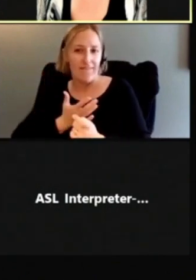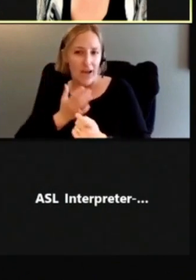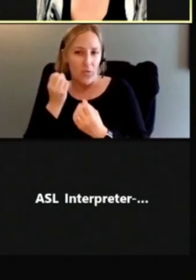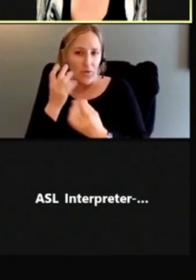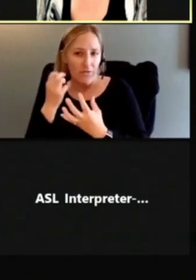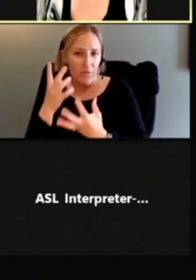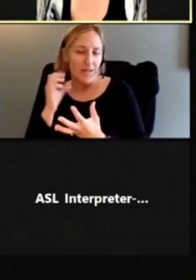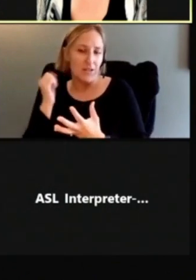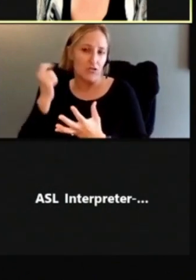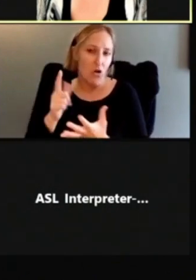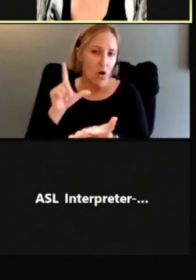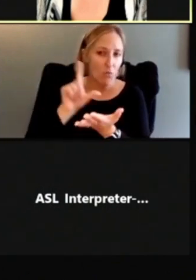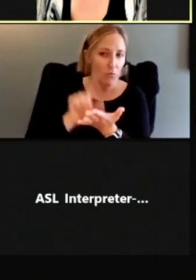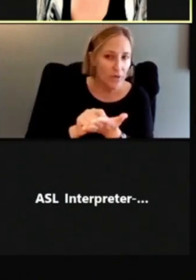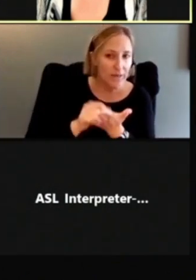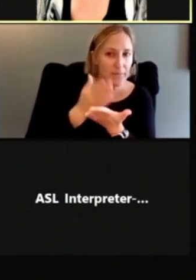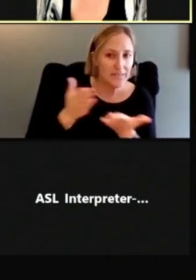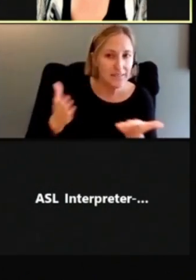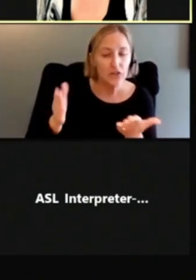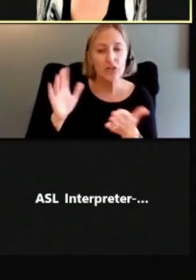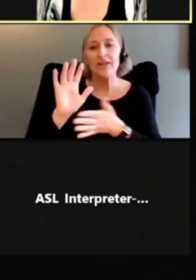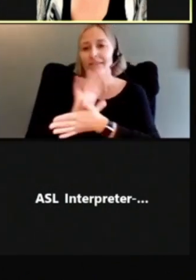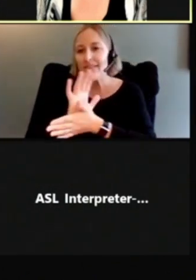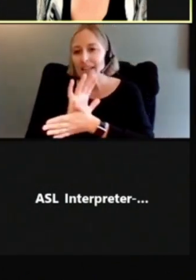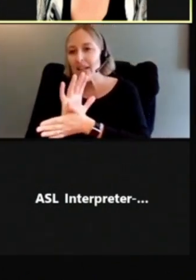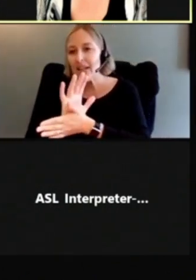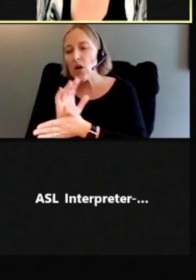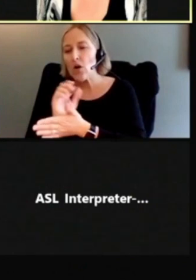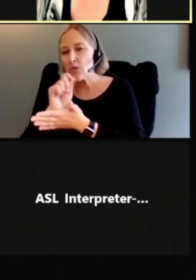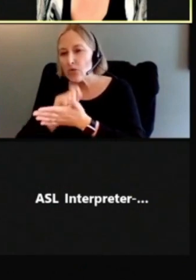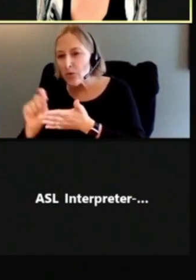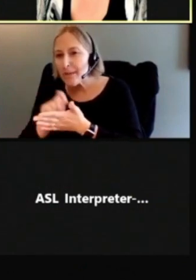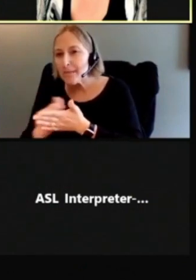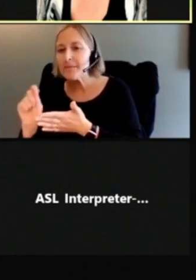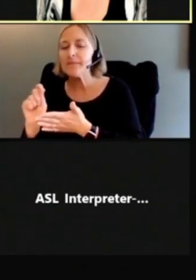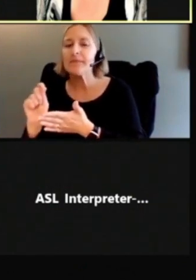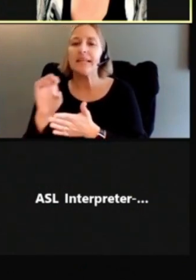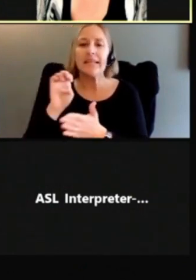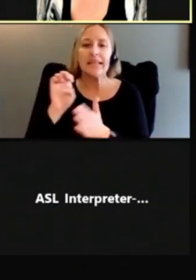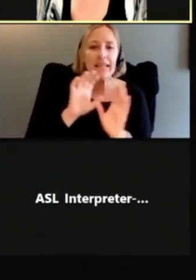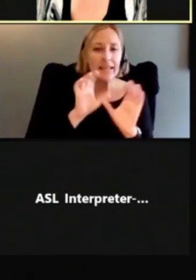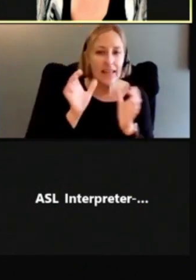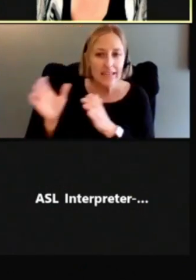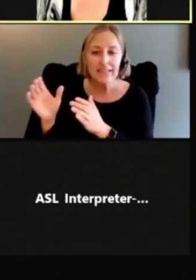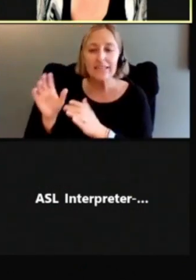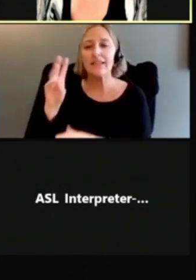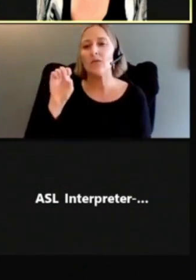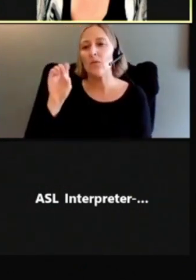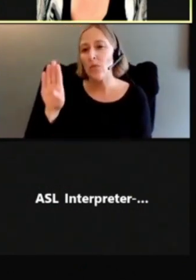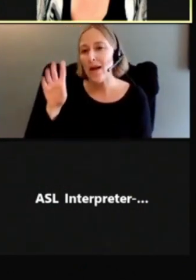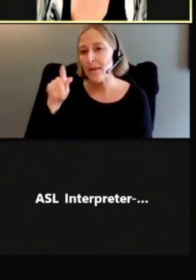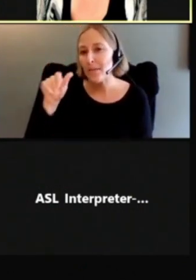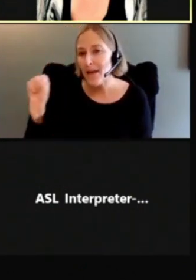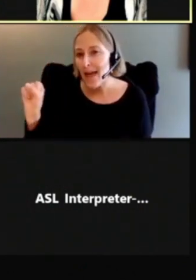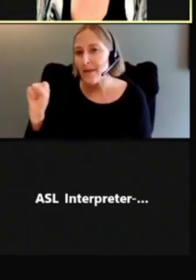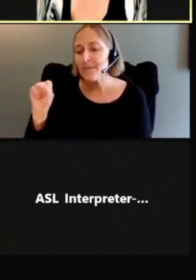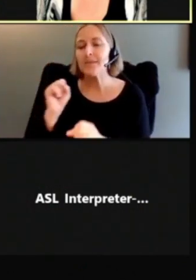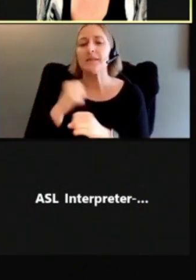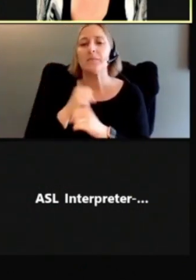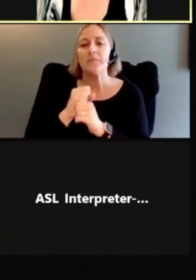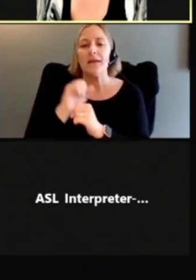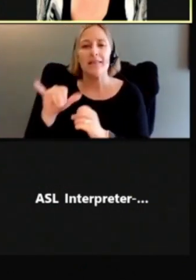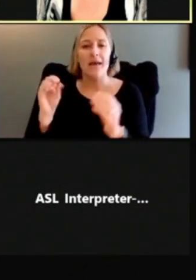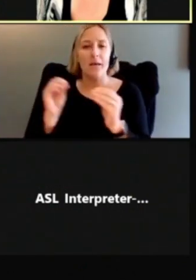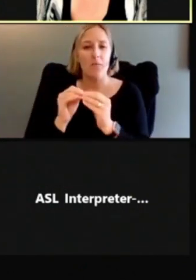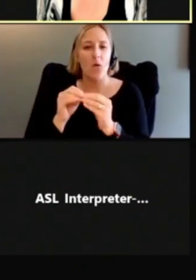materials, video scripts, and e-classes and web apps gender neutral. We kind of started